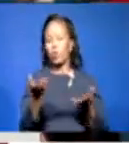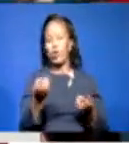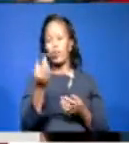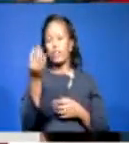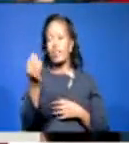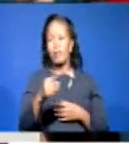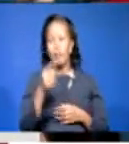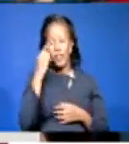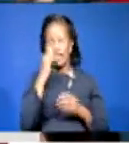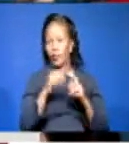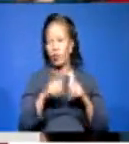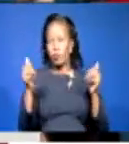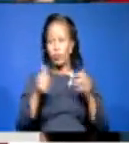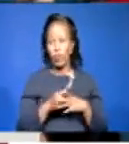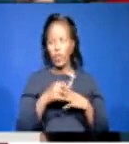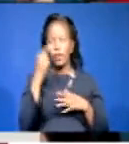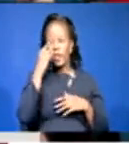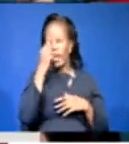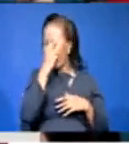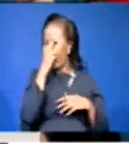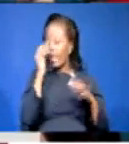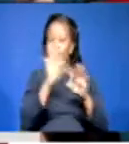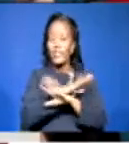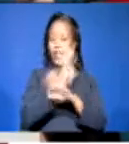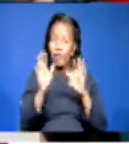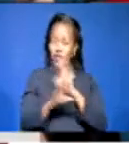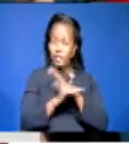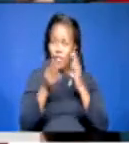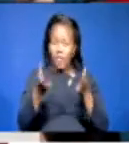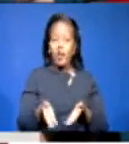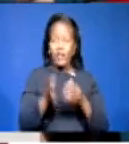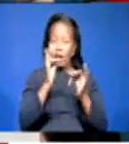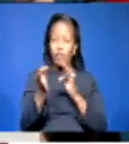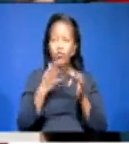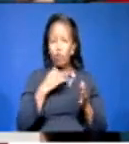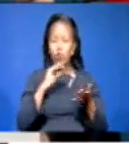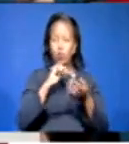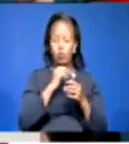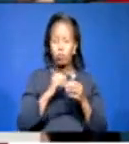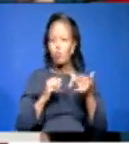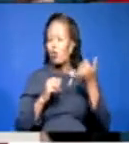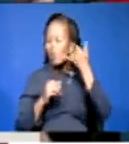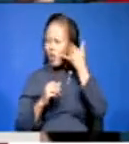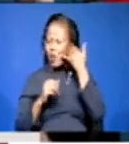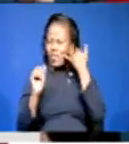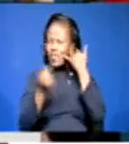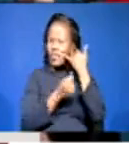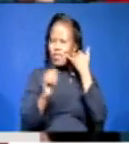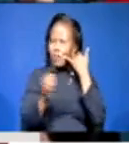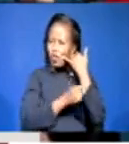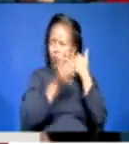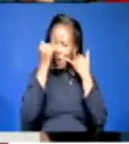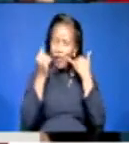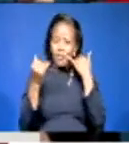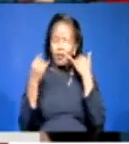Macho ndio kila kitu. Sasa hii kama nataka kumpigia mtu simu labda ni jambo la muhimu, sitaweza kupiga simu ni kwa sababu hiyo namba labda sitaiona